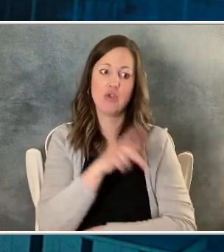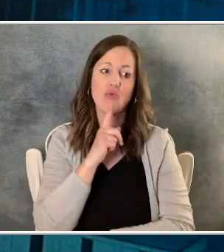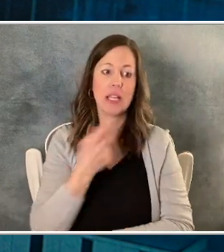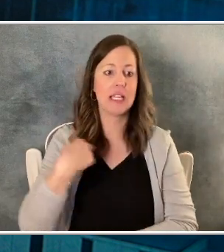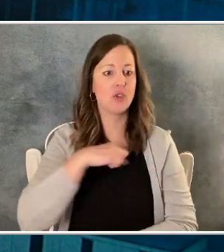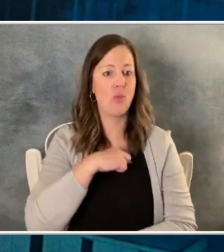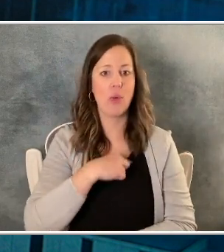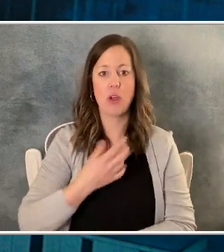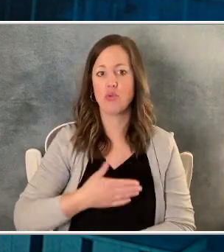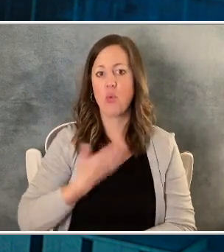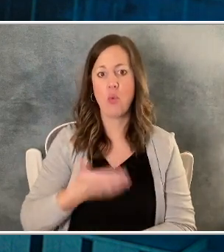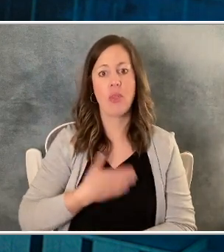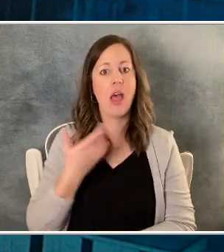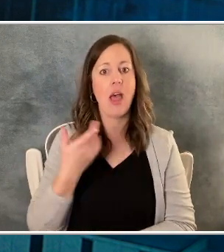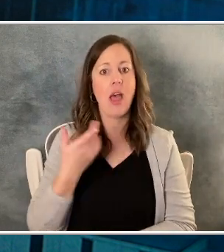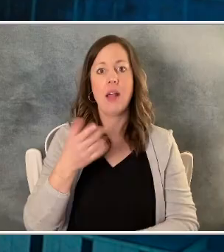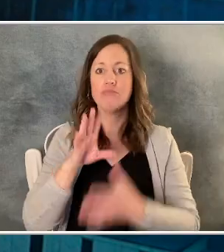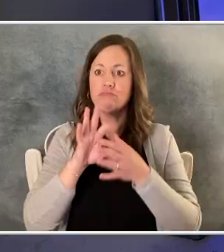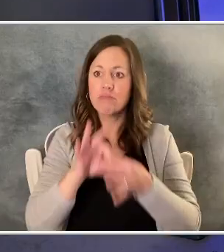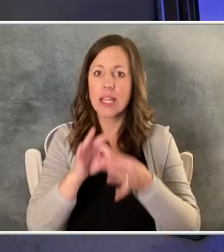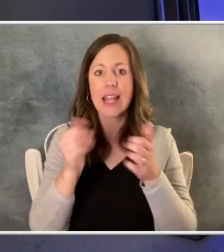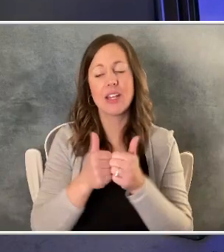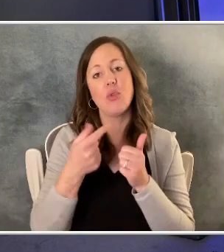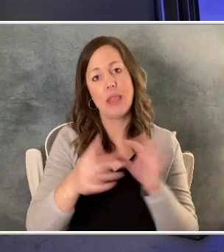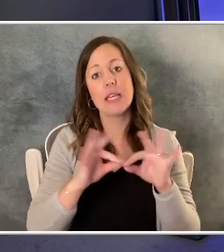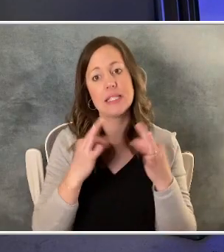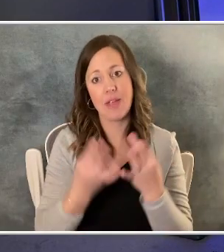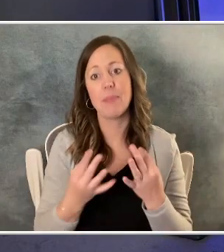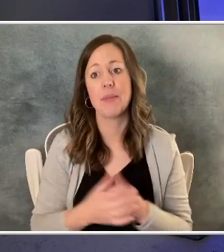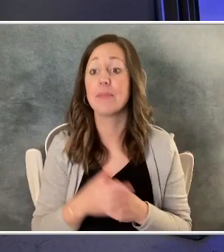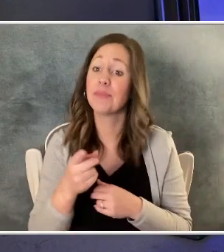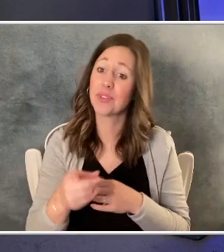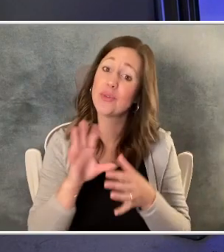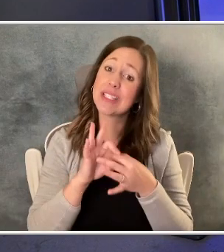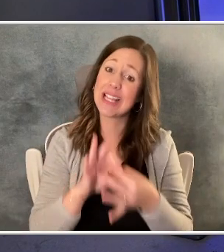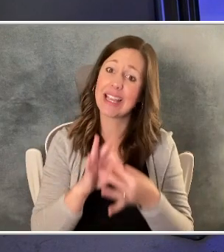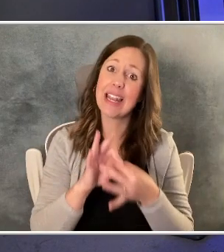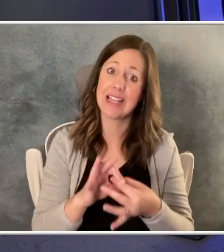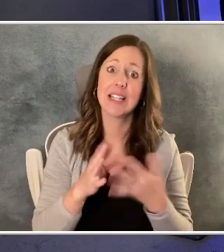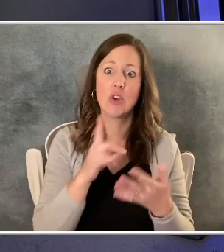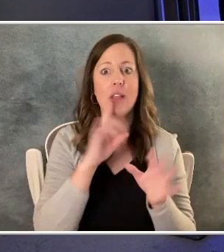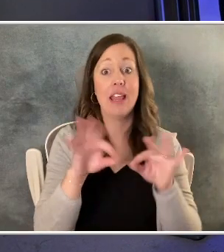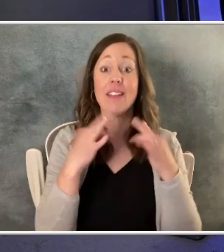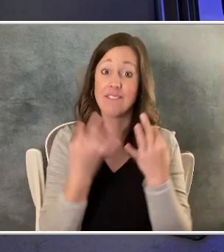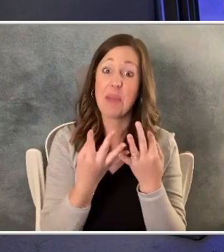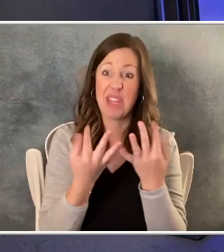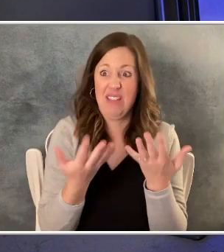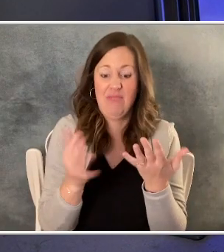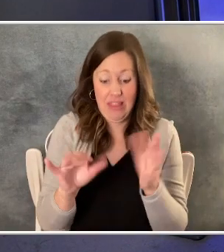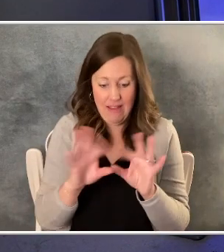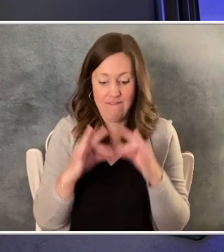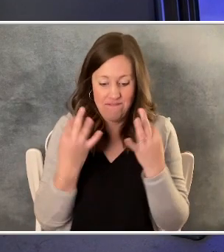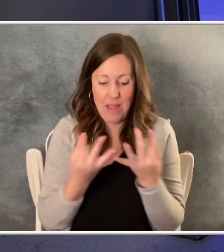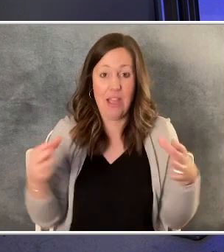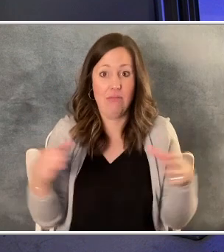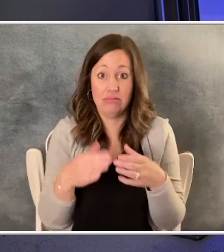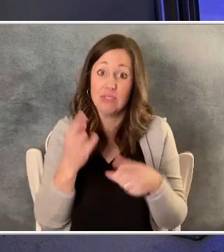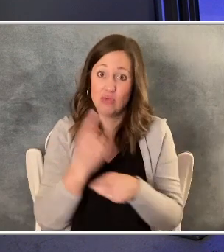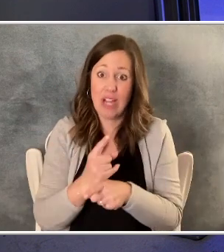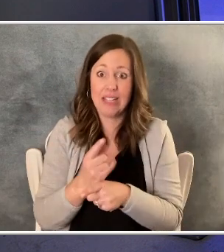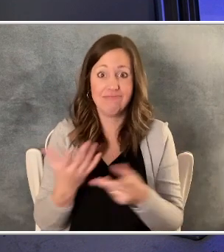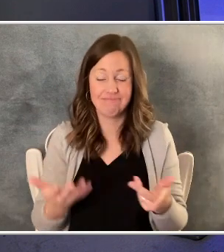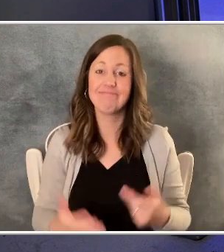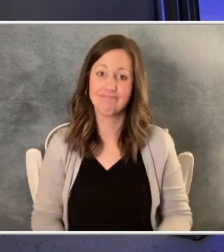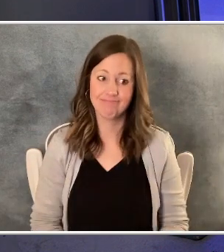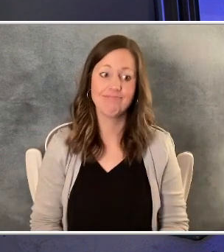we've been connected with this family. You stay connected, don't you? Families are like family. That's true. They never really leave you. Yeah.